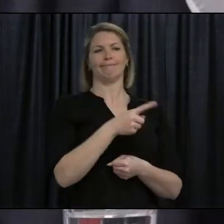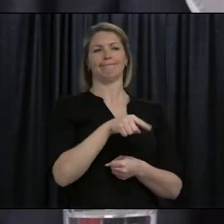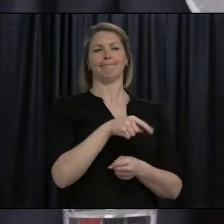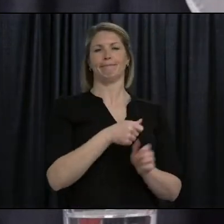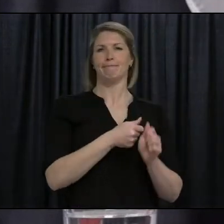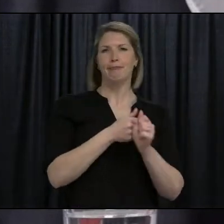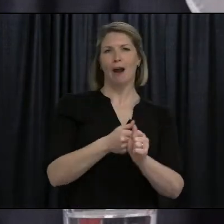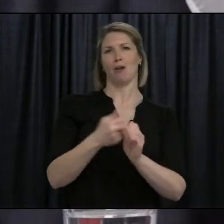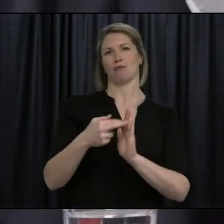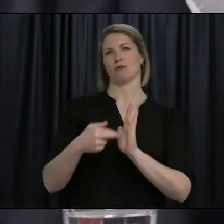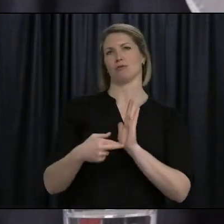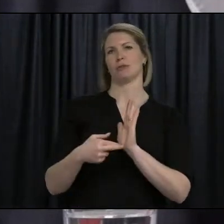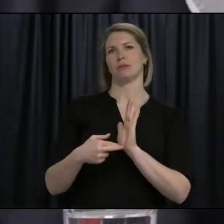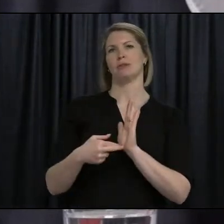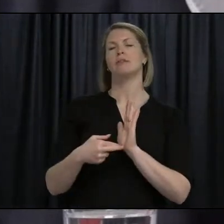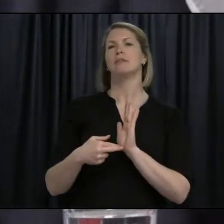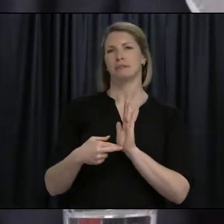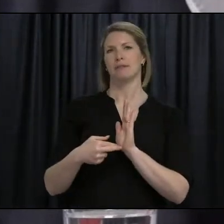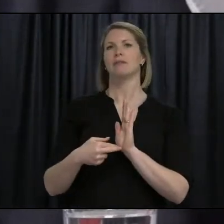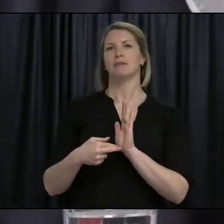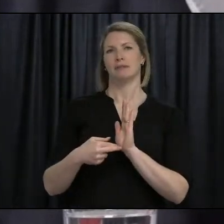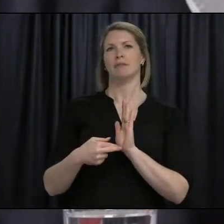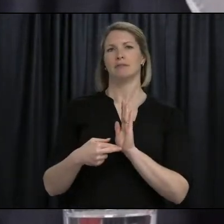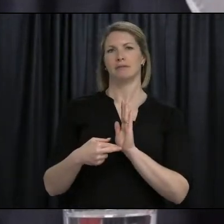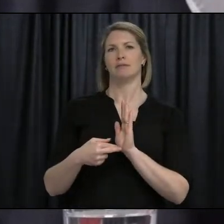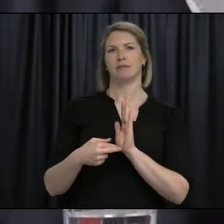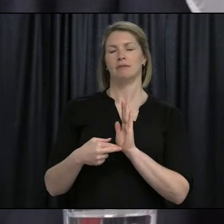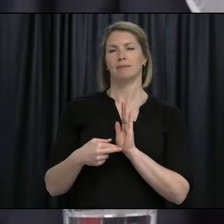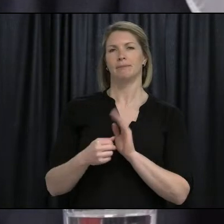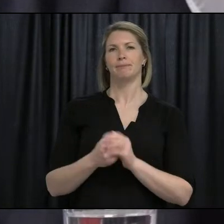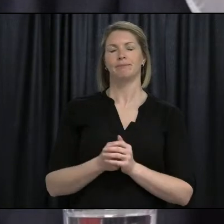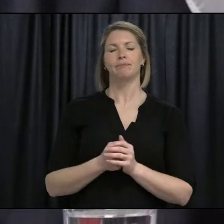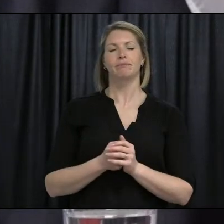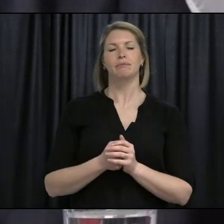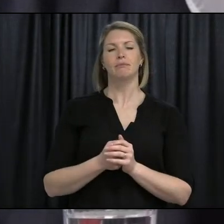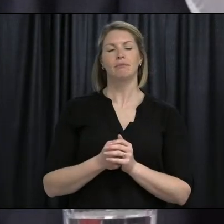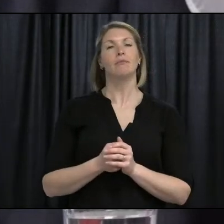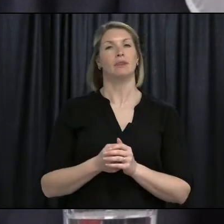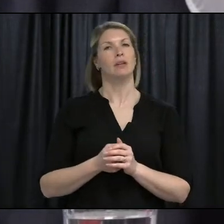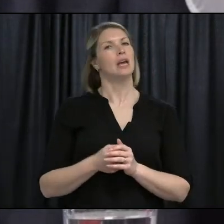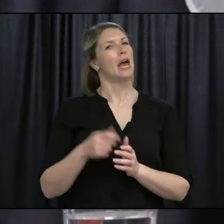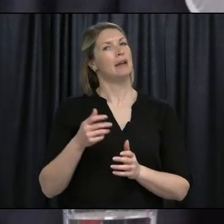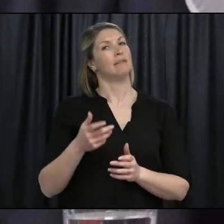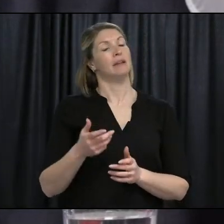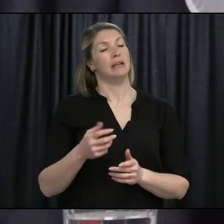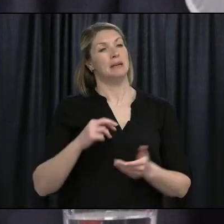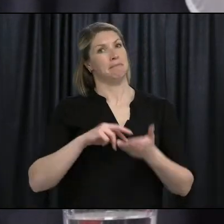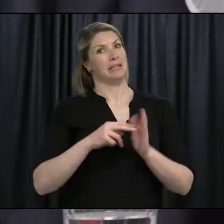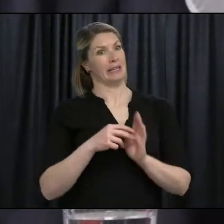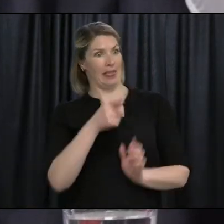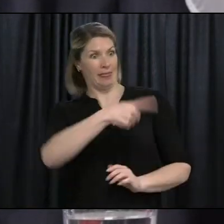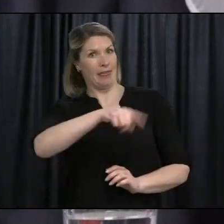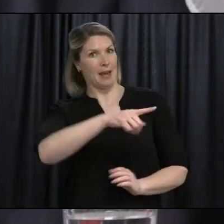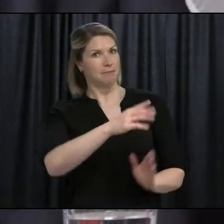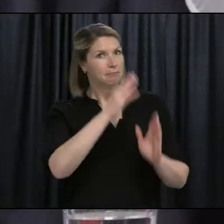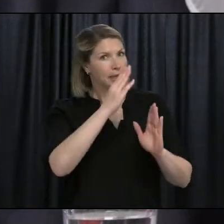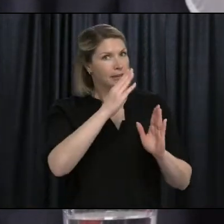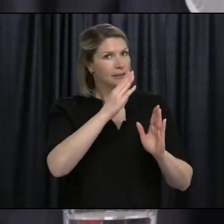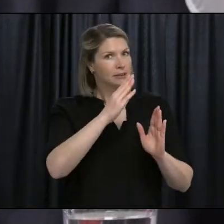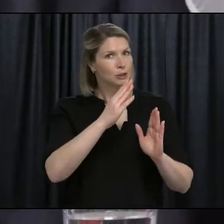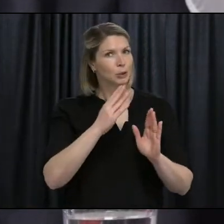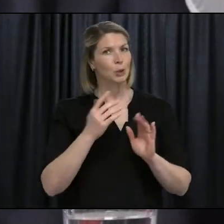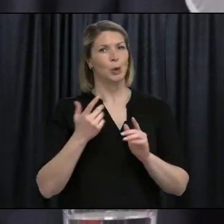Fitzgerald's guidelines. I think it behooves us all, however, to continue to do that because the end is in